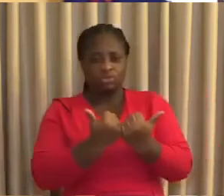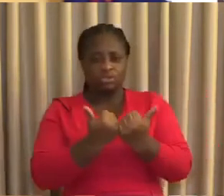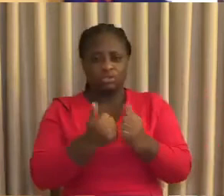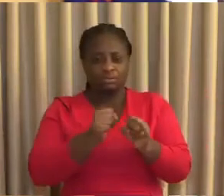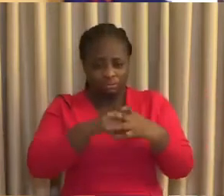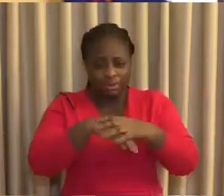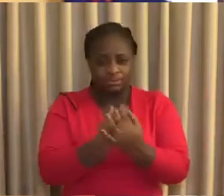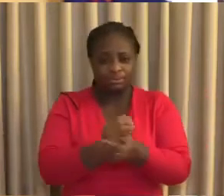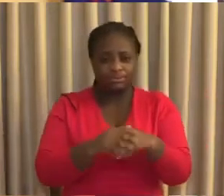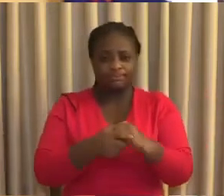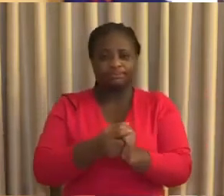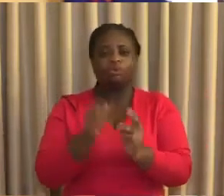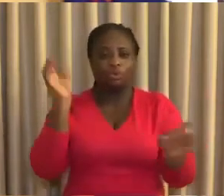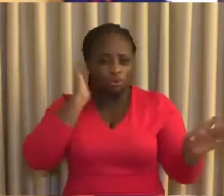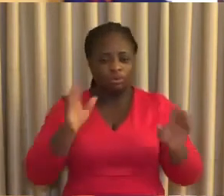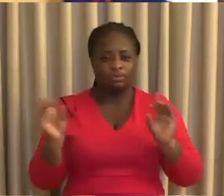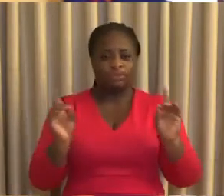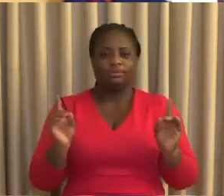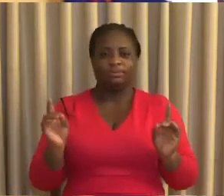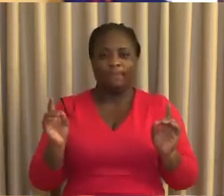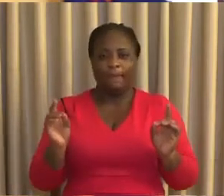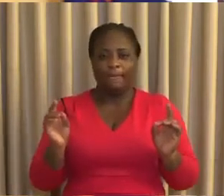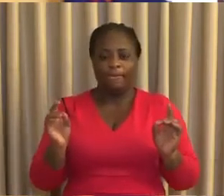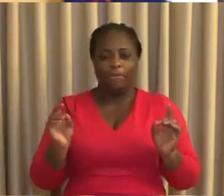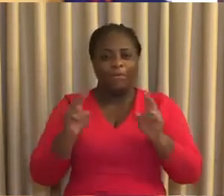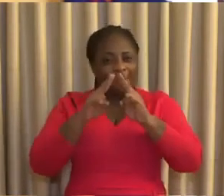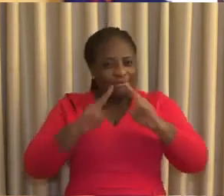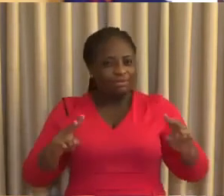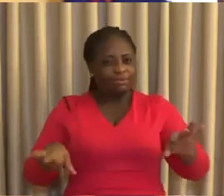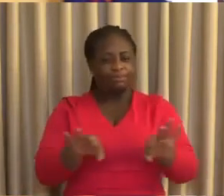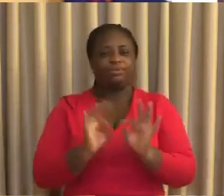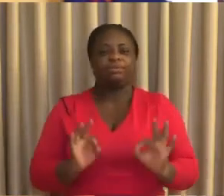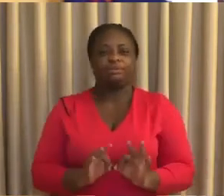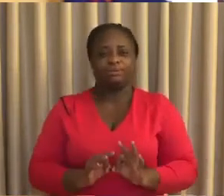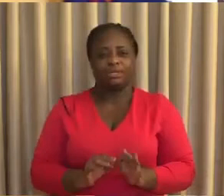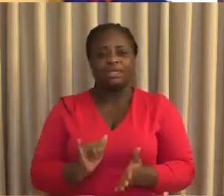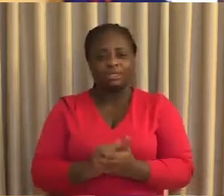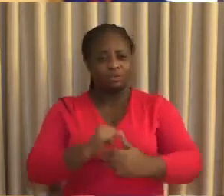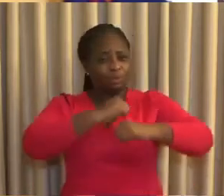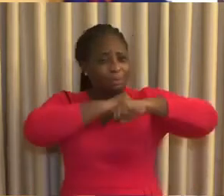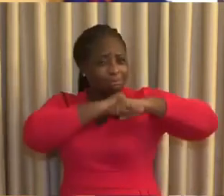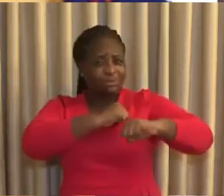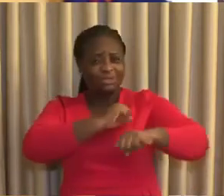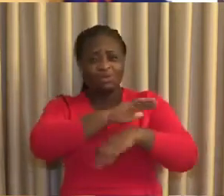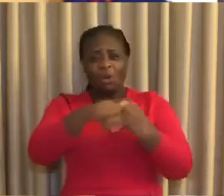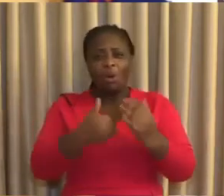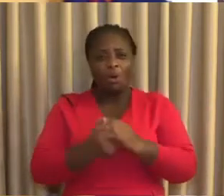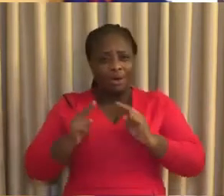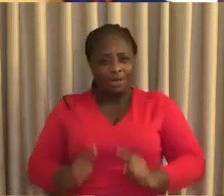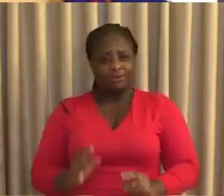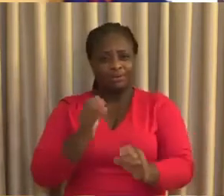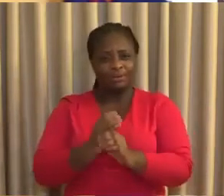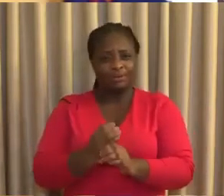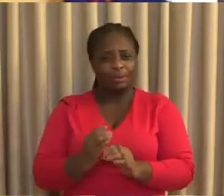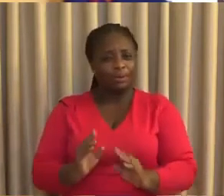out. It is very important that we protect all healthcare providers with personal protective